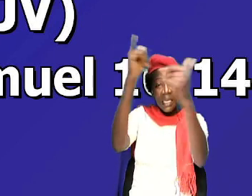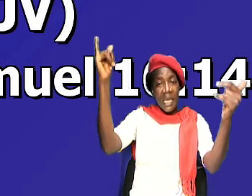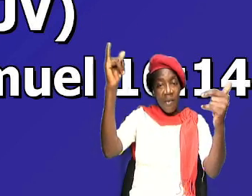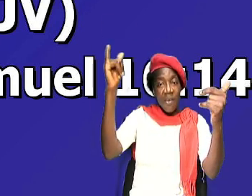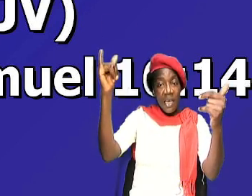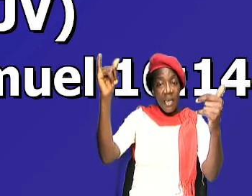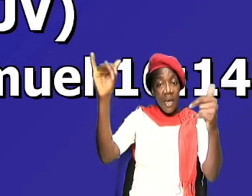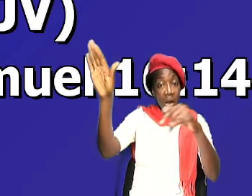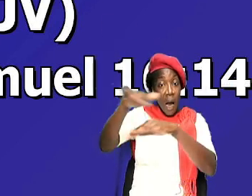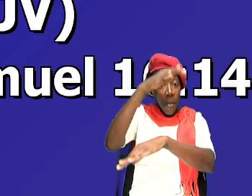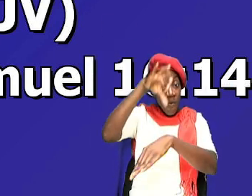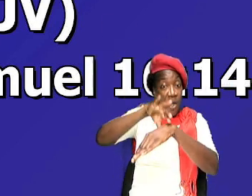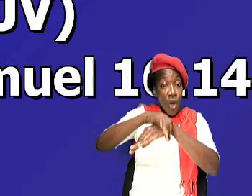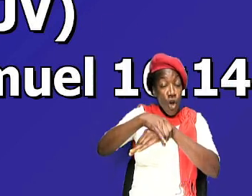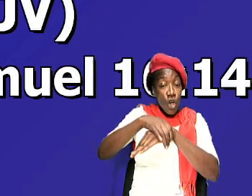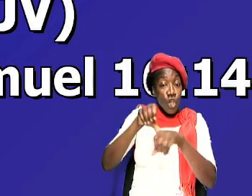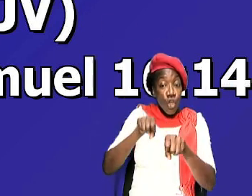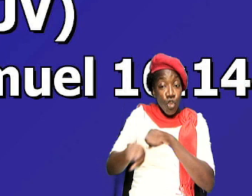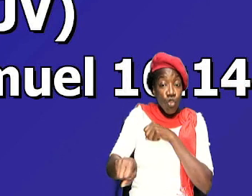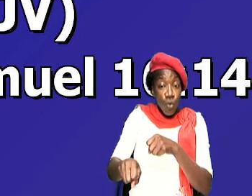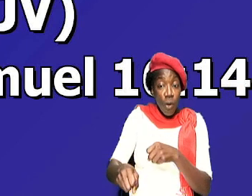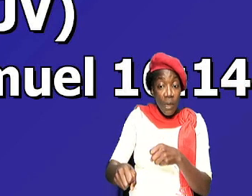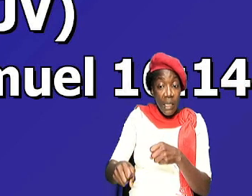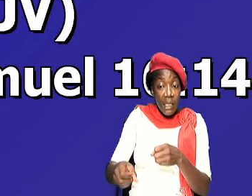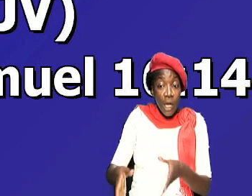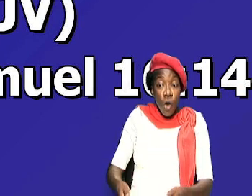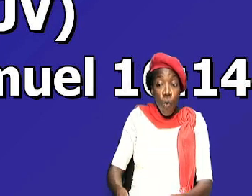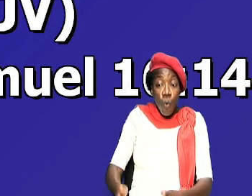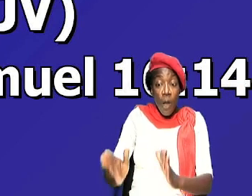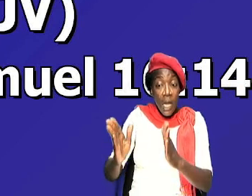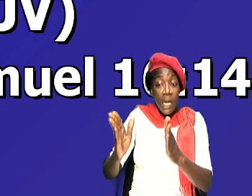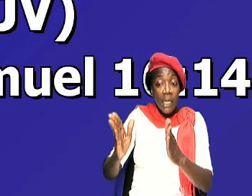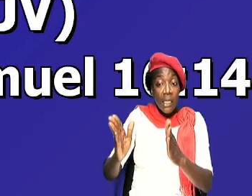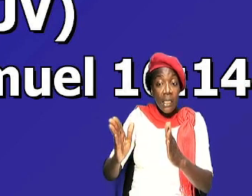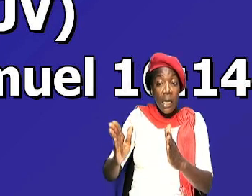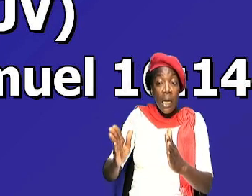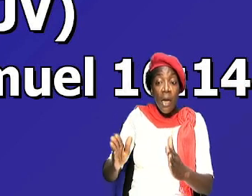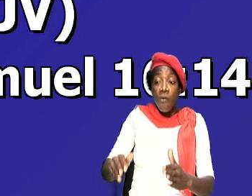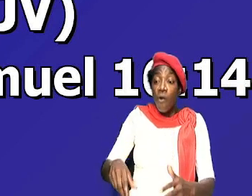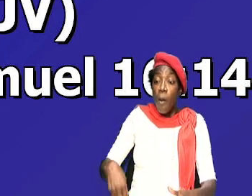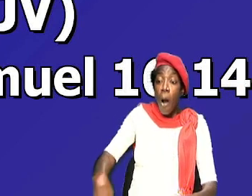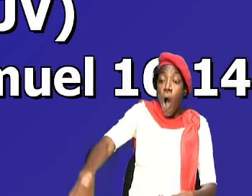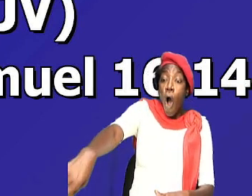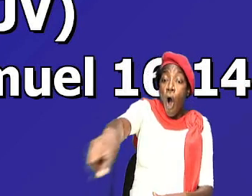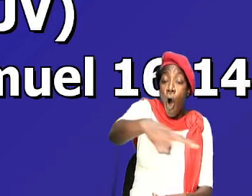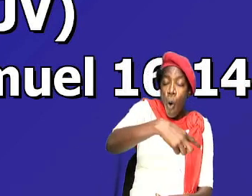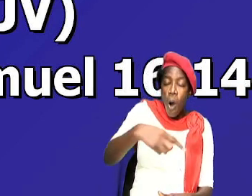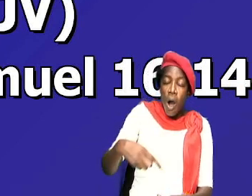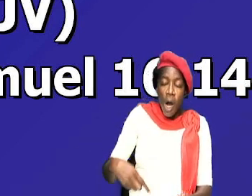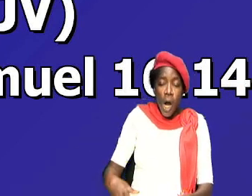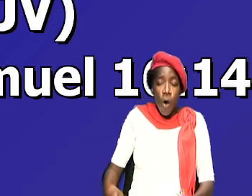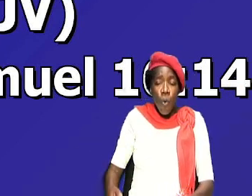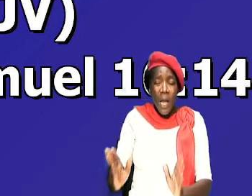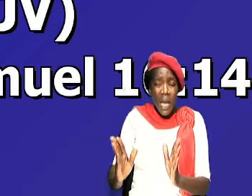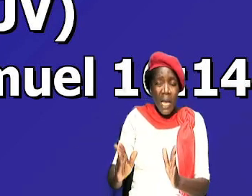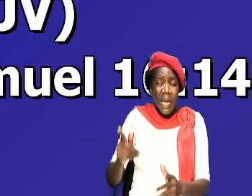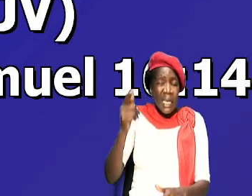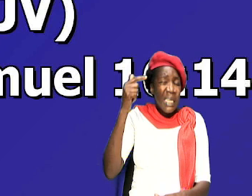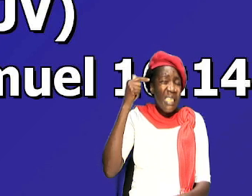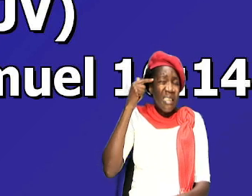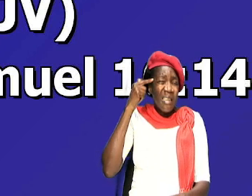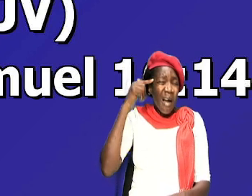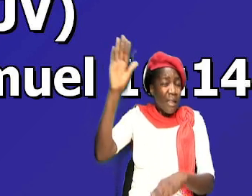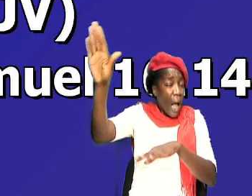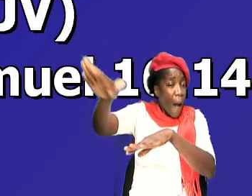earth, so far are his ways from our ways, and his thoughts above